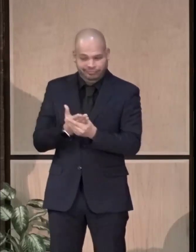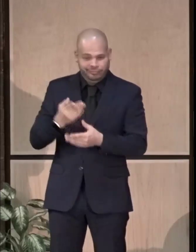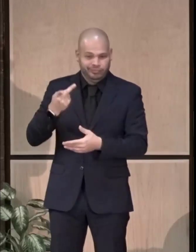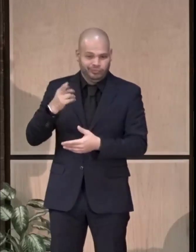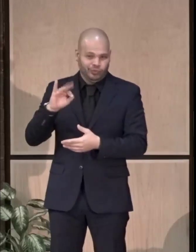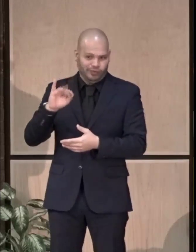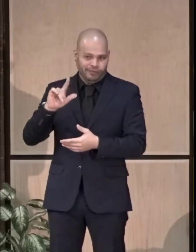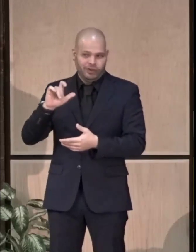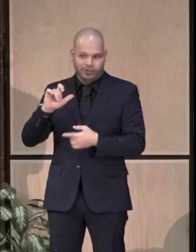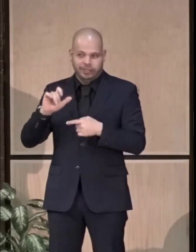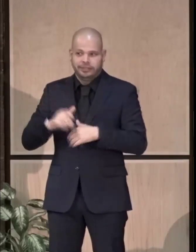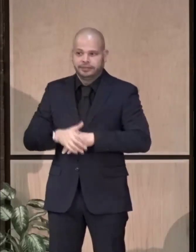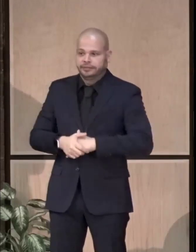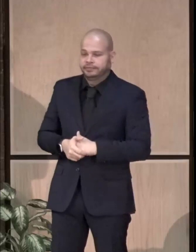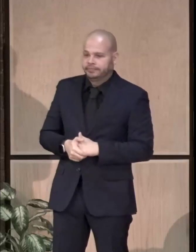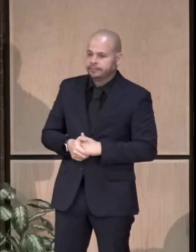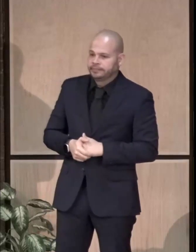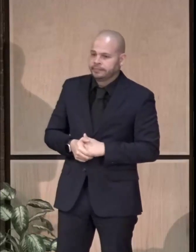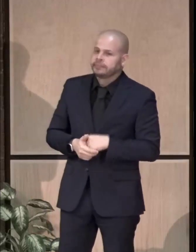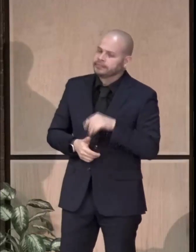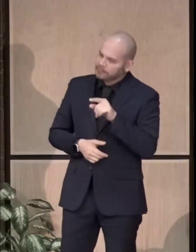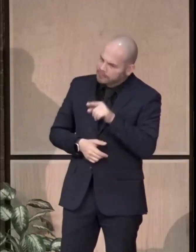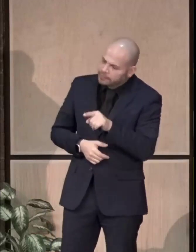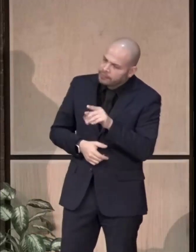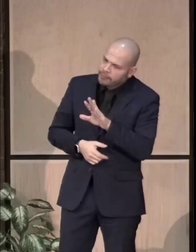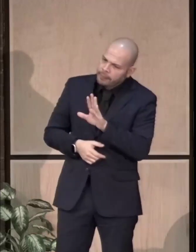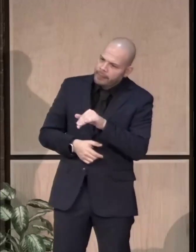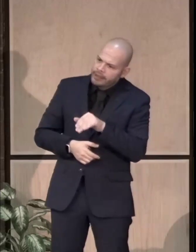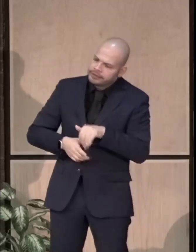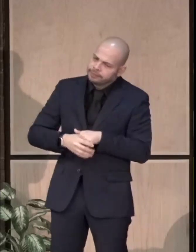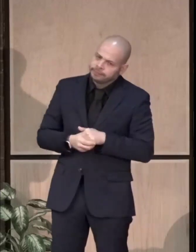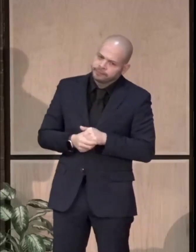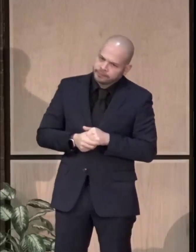So you placed a lot of responsibility on